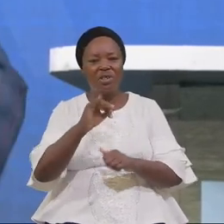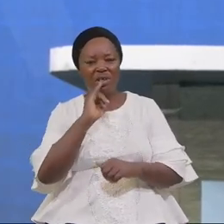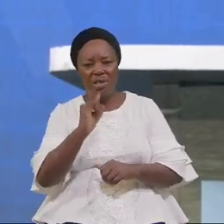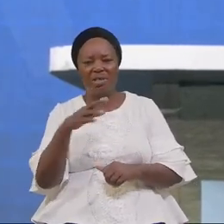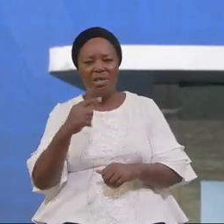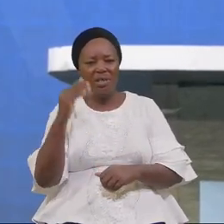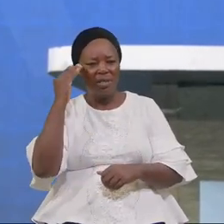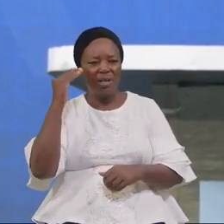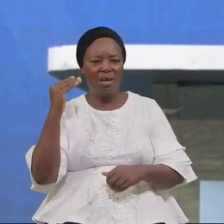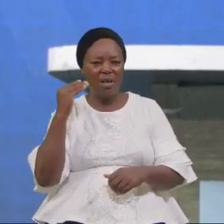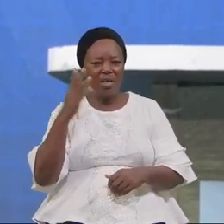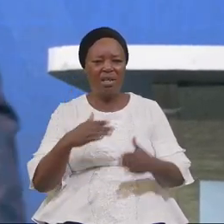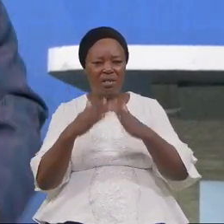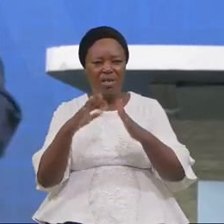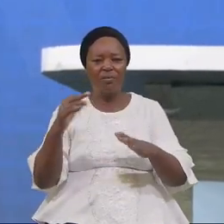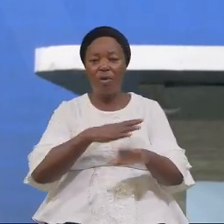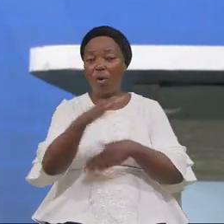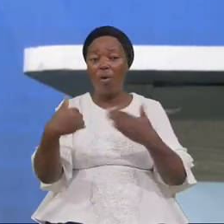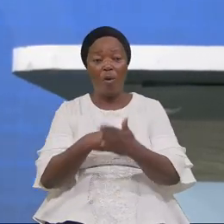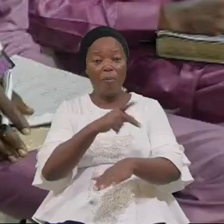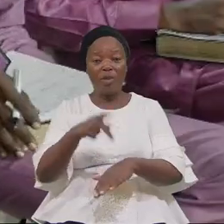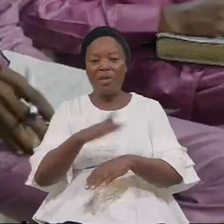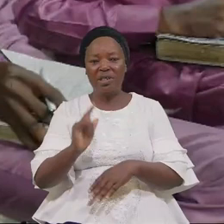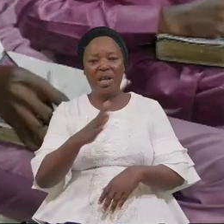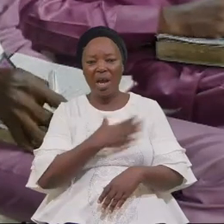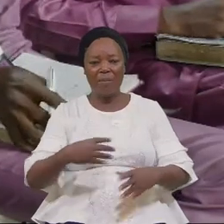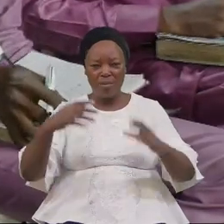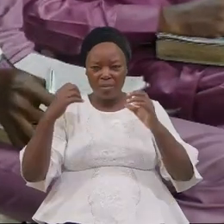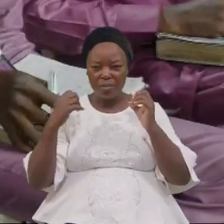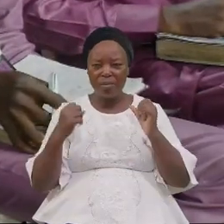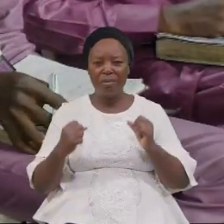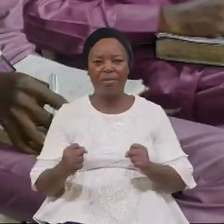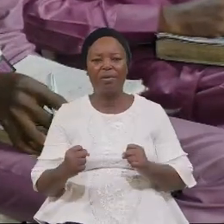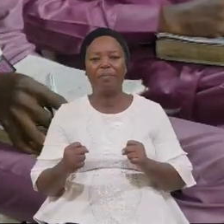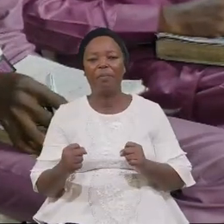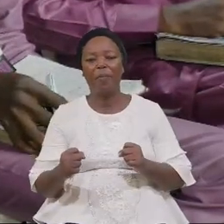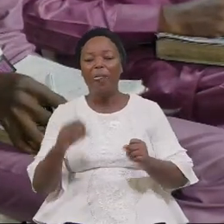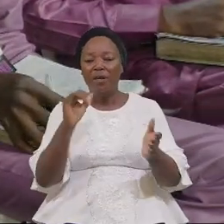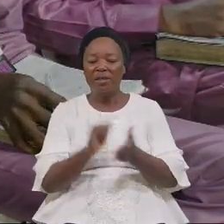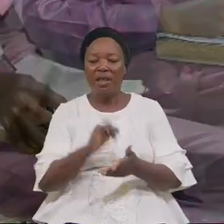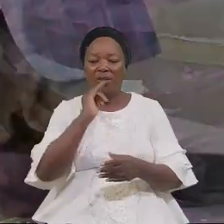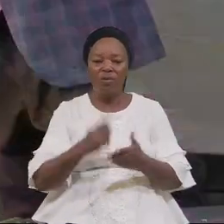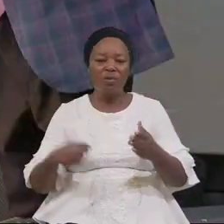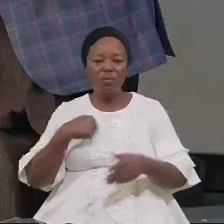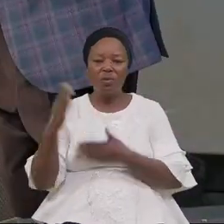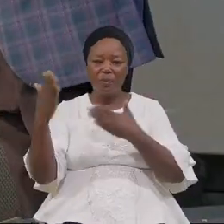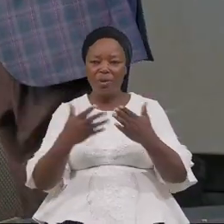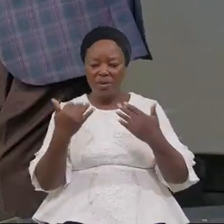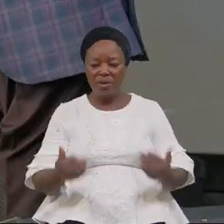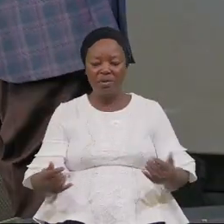head of all principality and power. That's what we bring today,